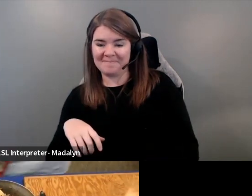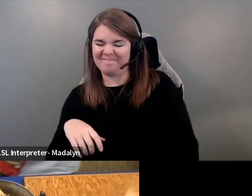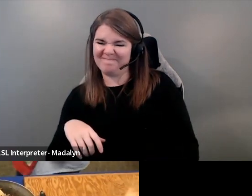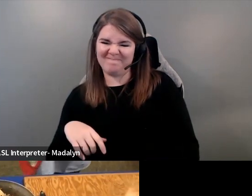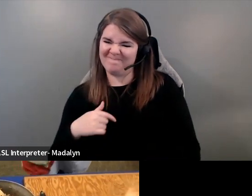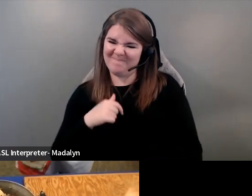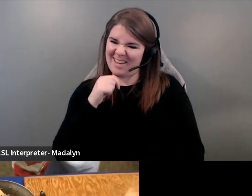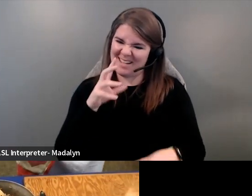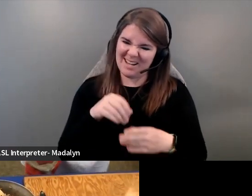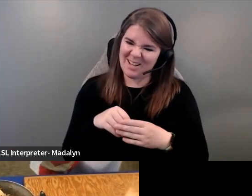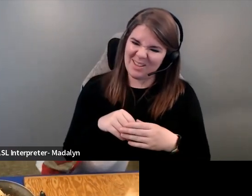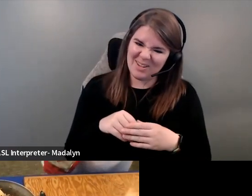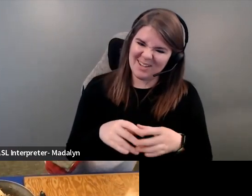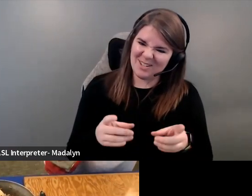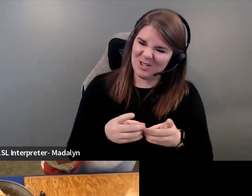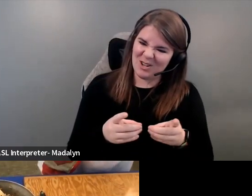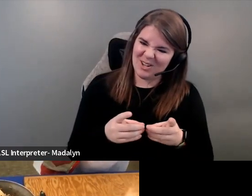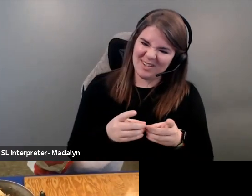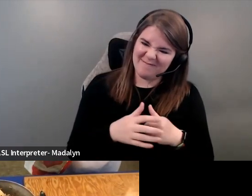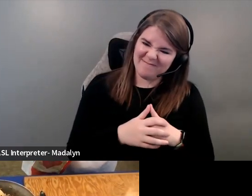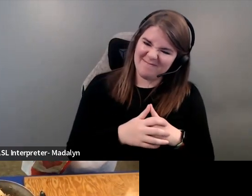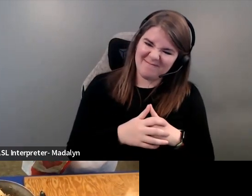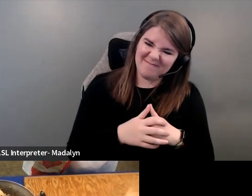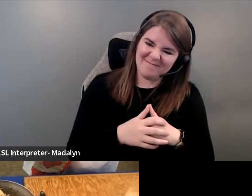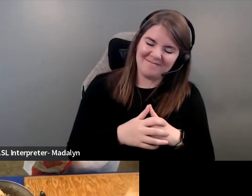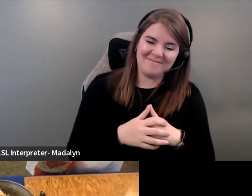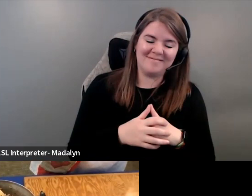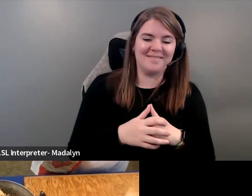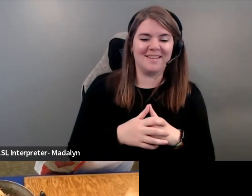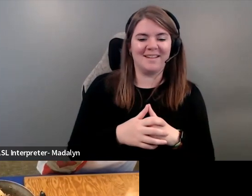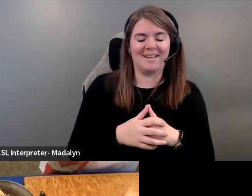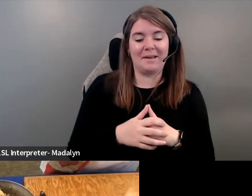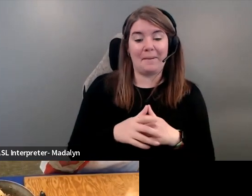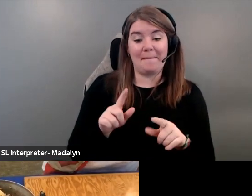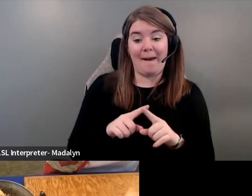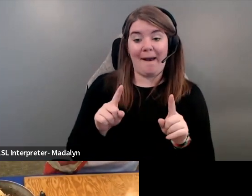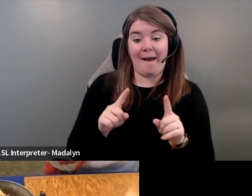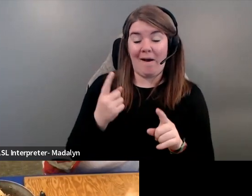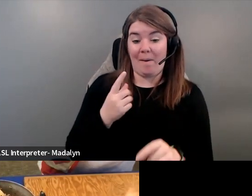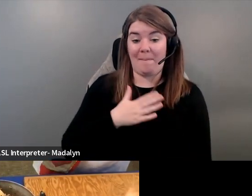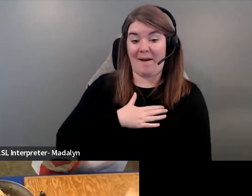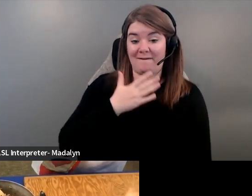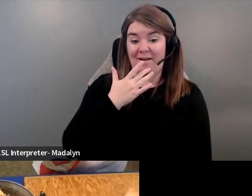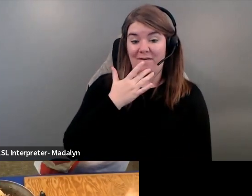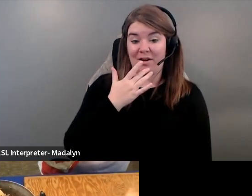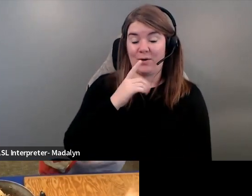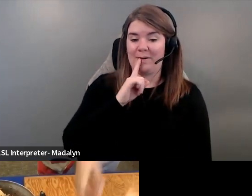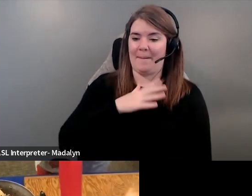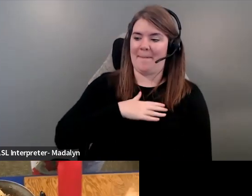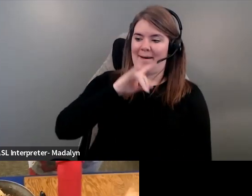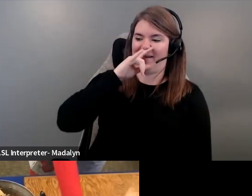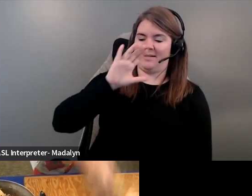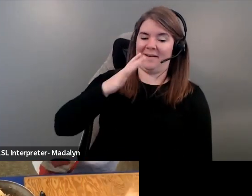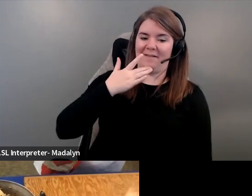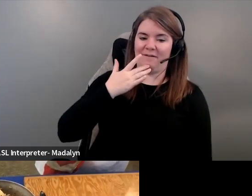include desserts on this menu. But one of my favorites, and this was my kids' favorites. Okay, so